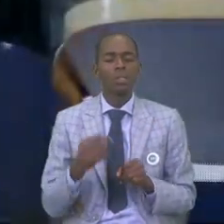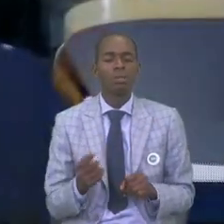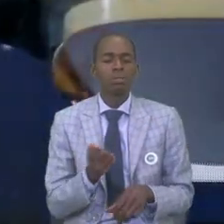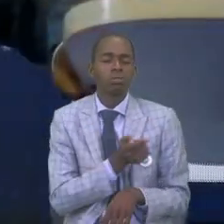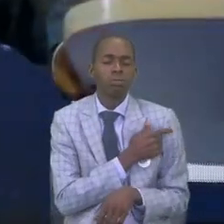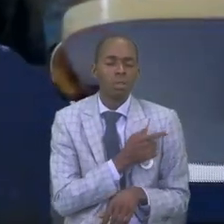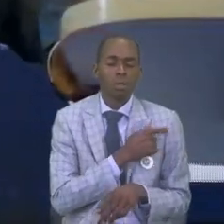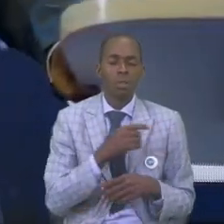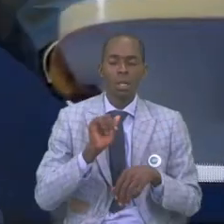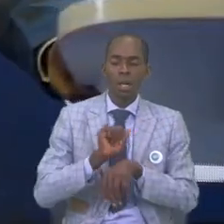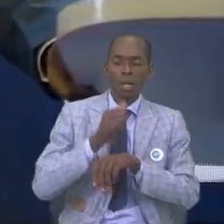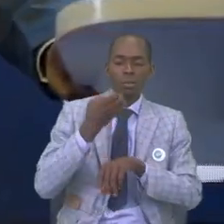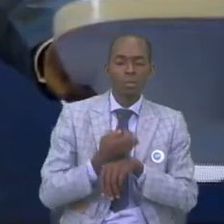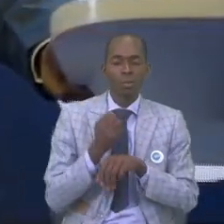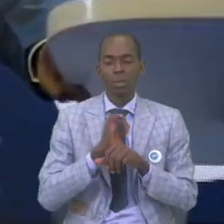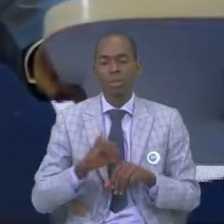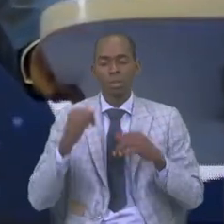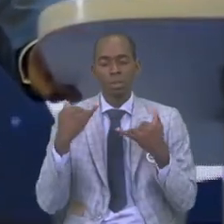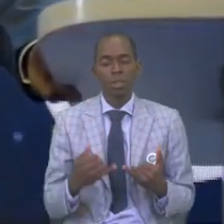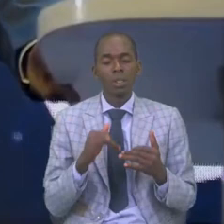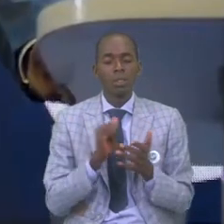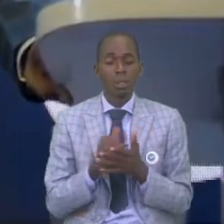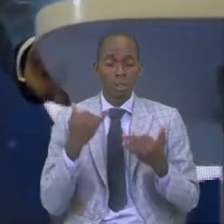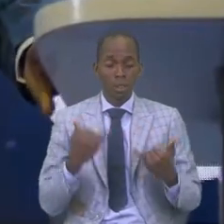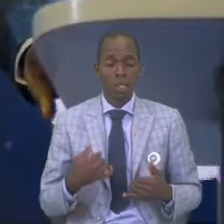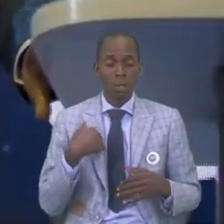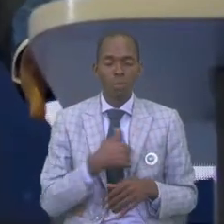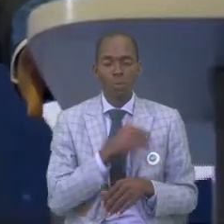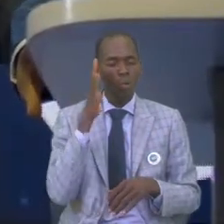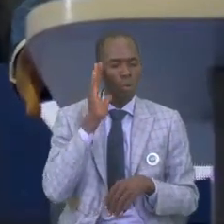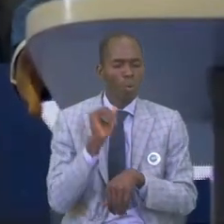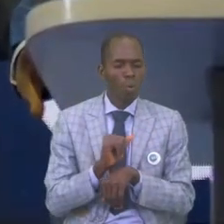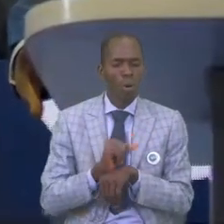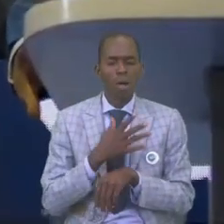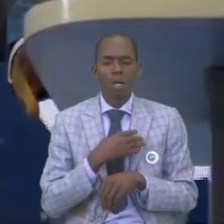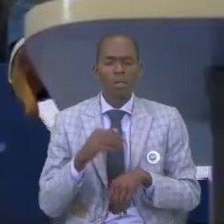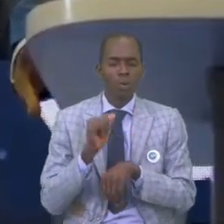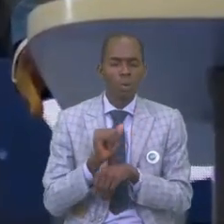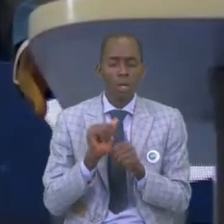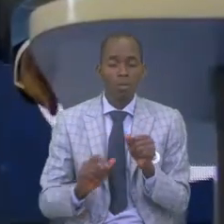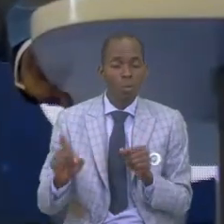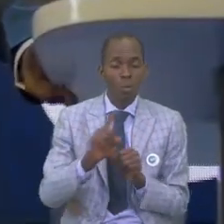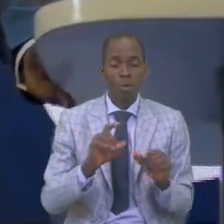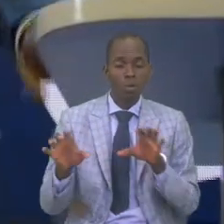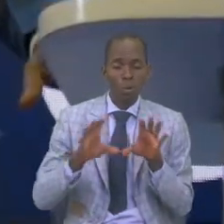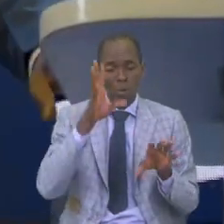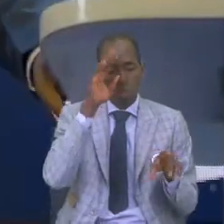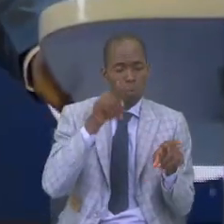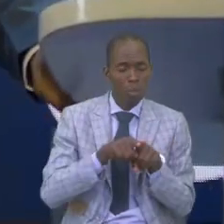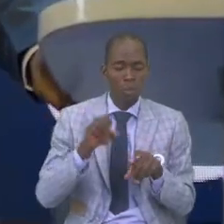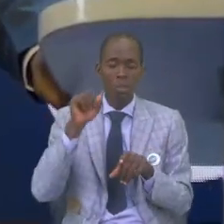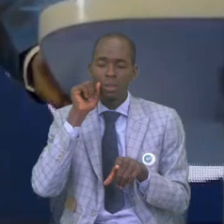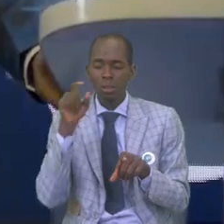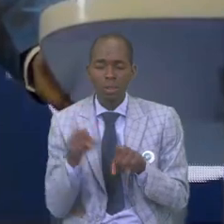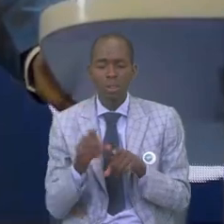industrials that now we will work. And the work everyone does, brother and sister, your